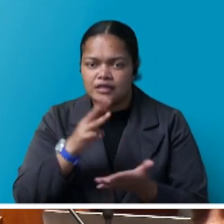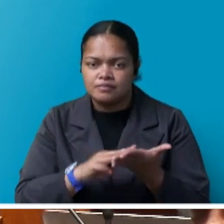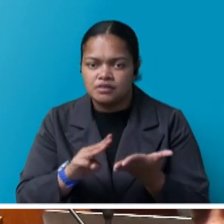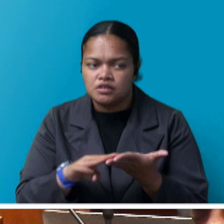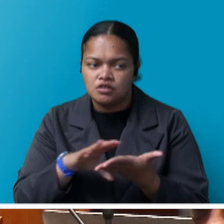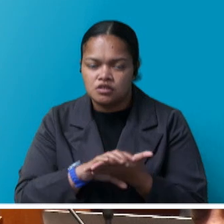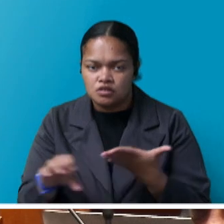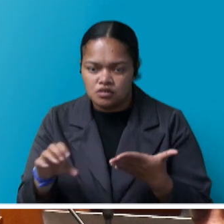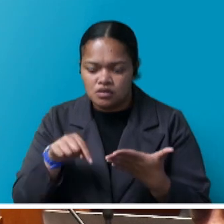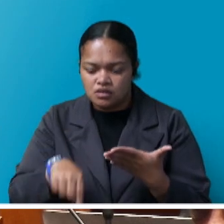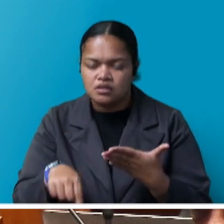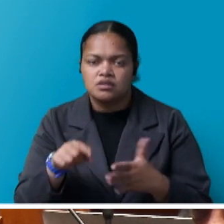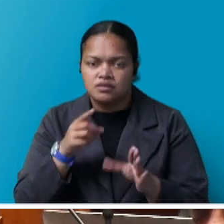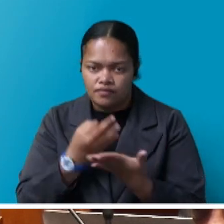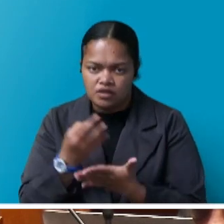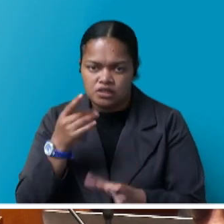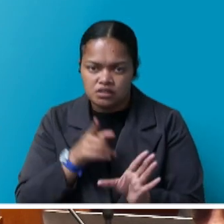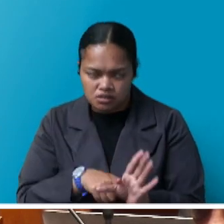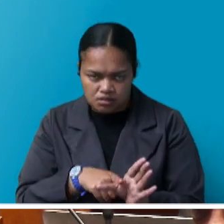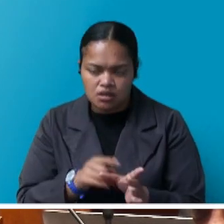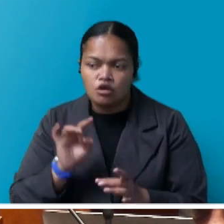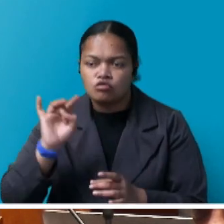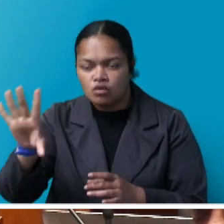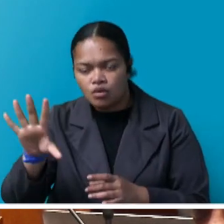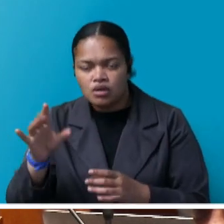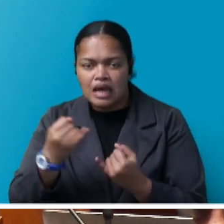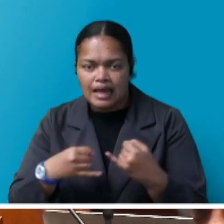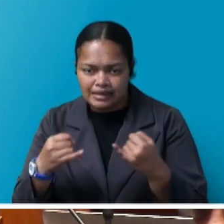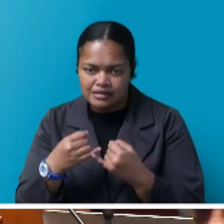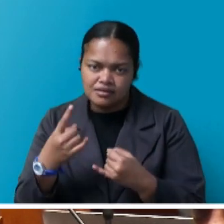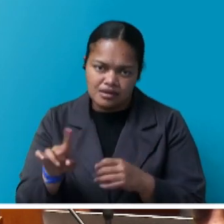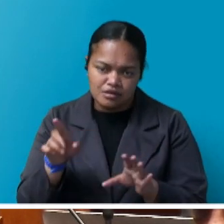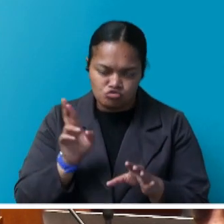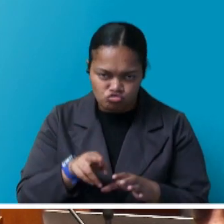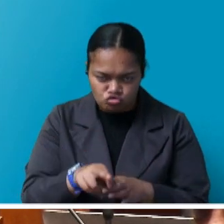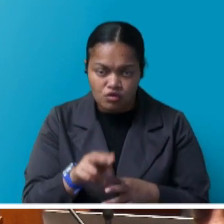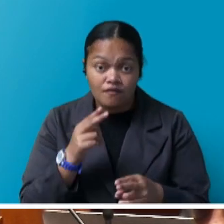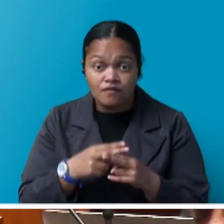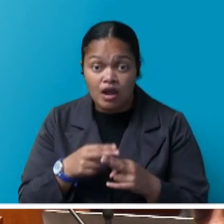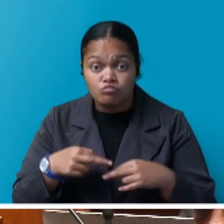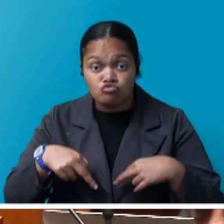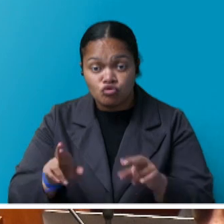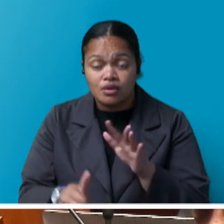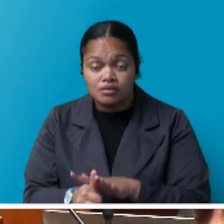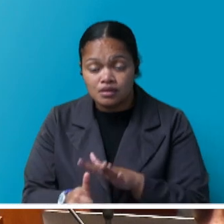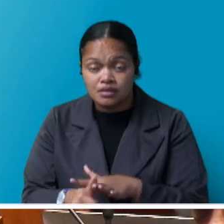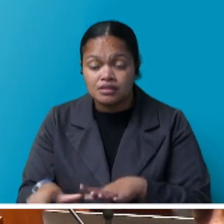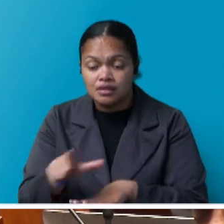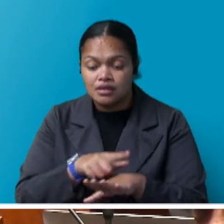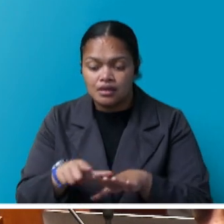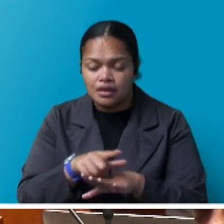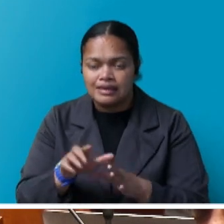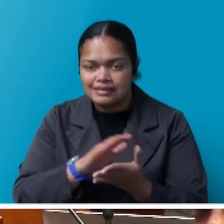current financial year under its Rural and Out Island program. This program includes farm road access and land clearing for agricultural